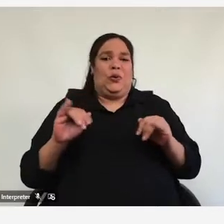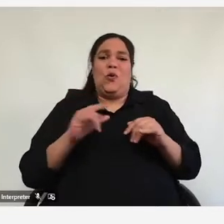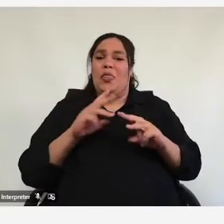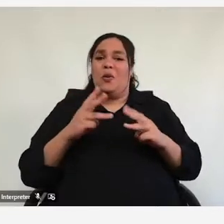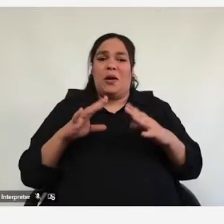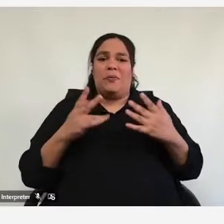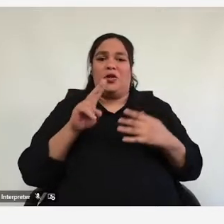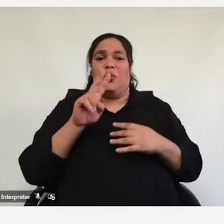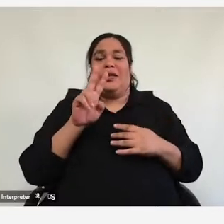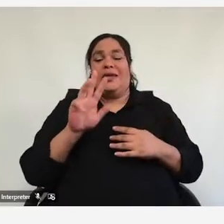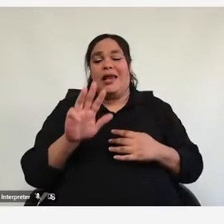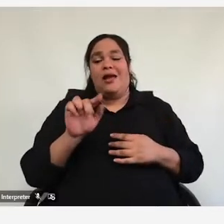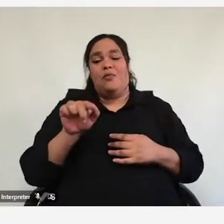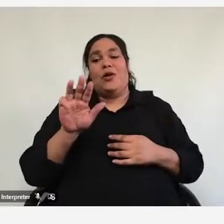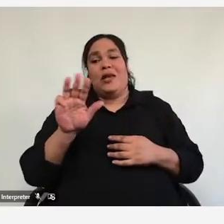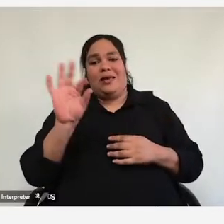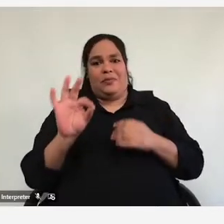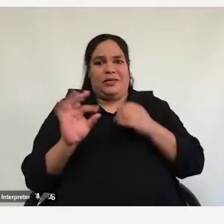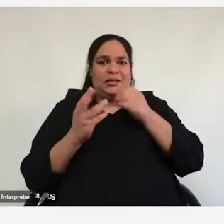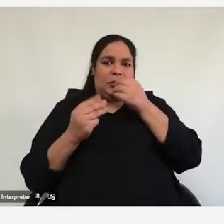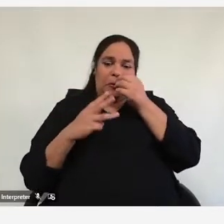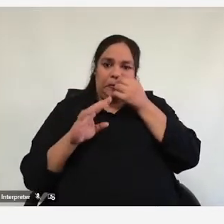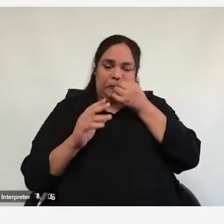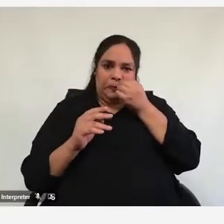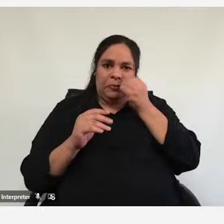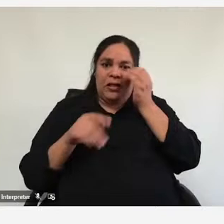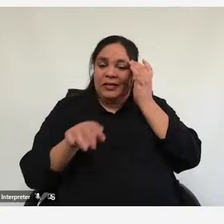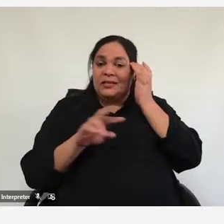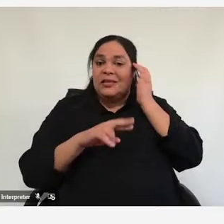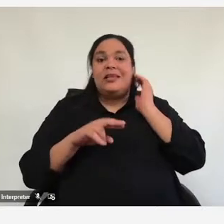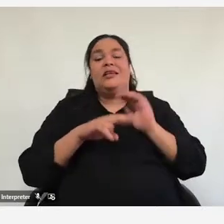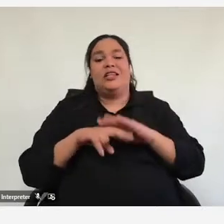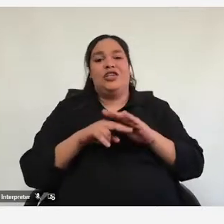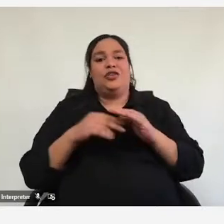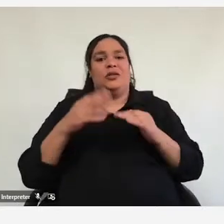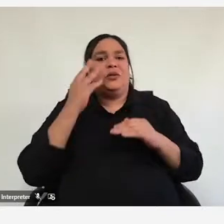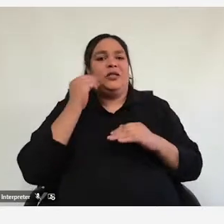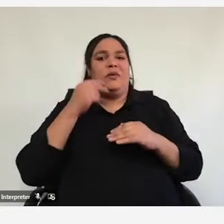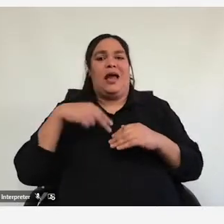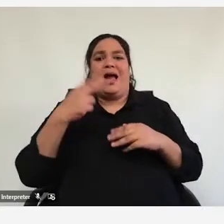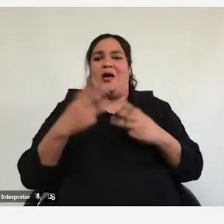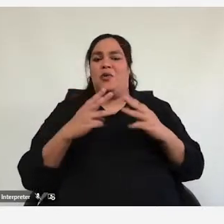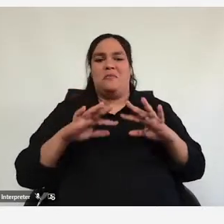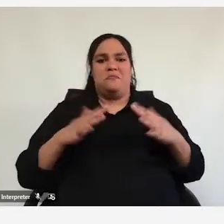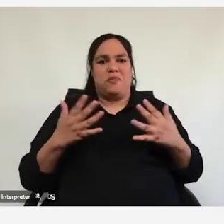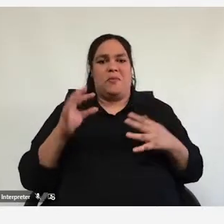of 29.9%, with this region facing one of the highest joblessness rates